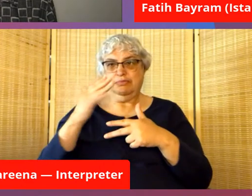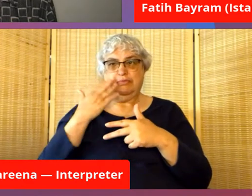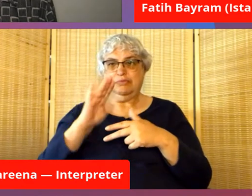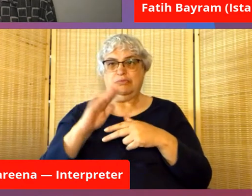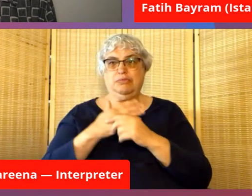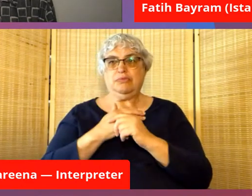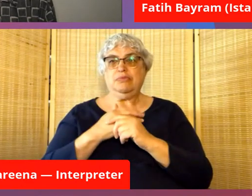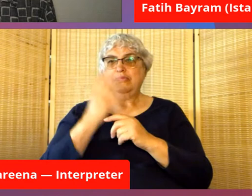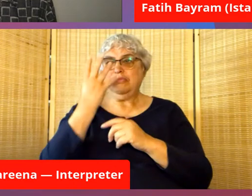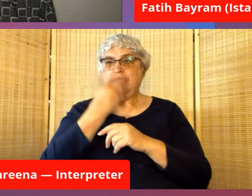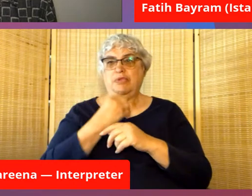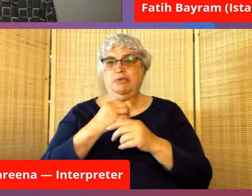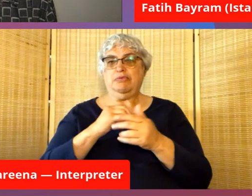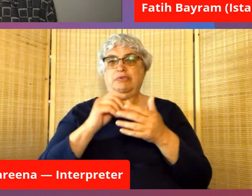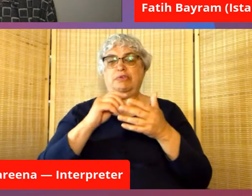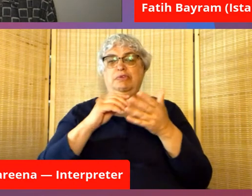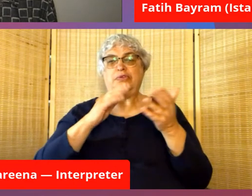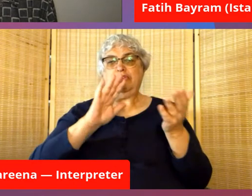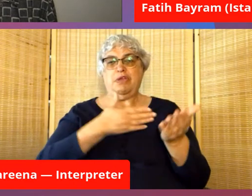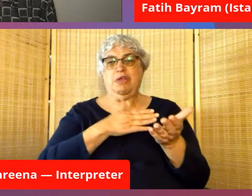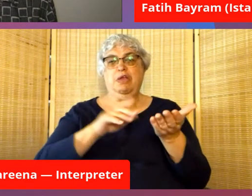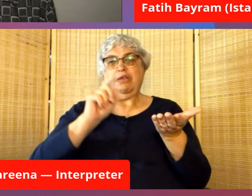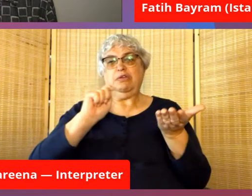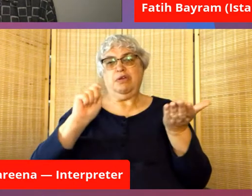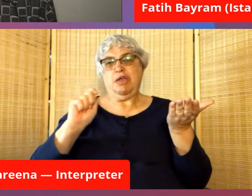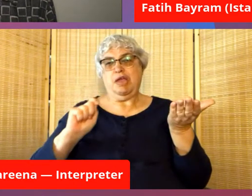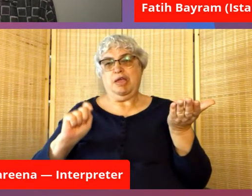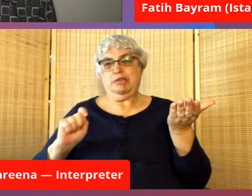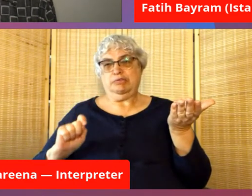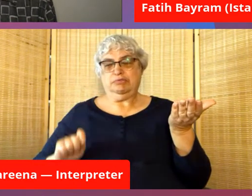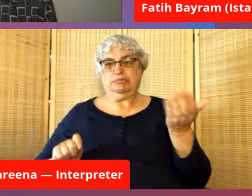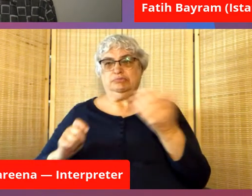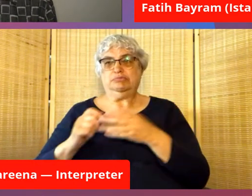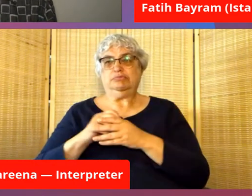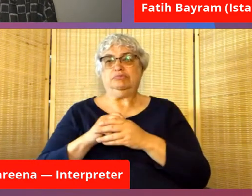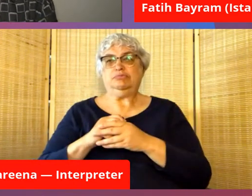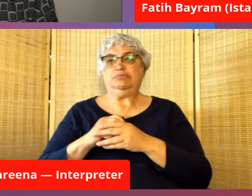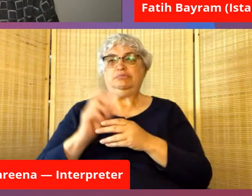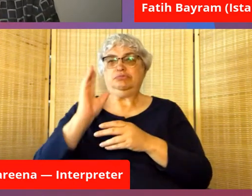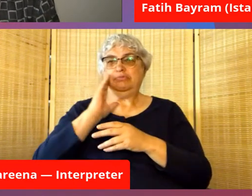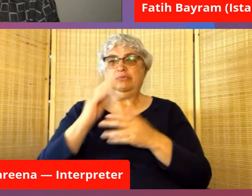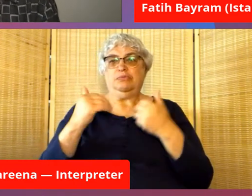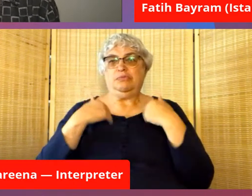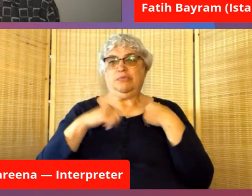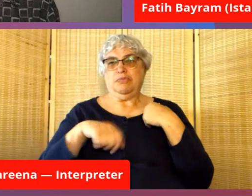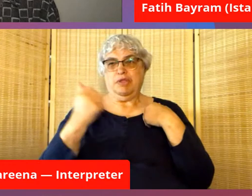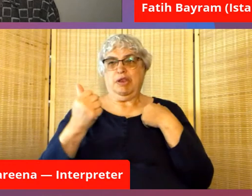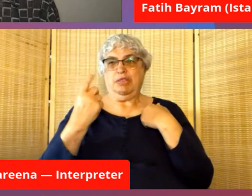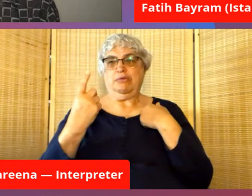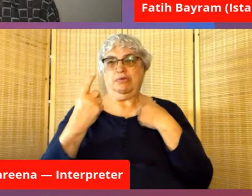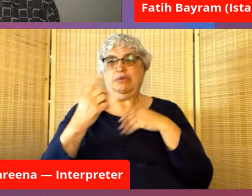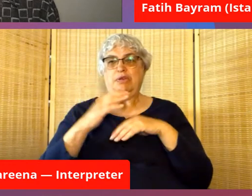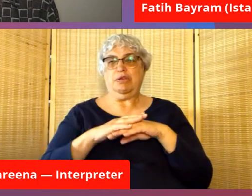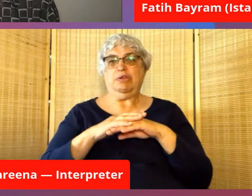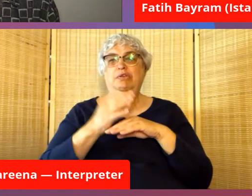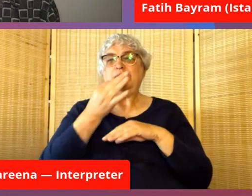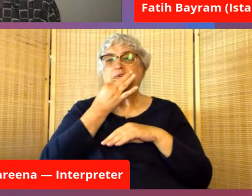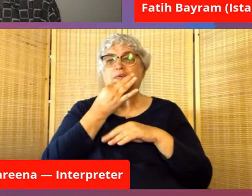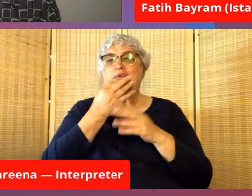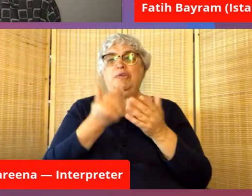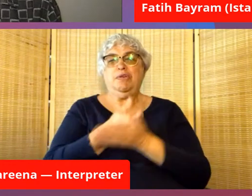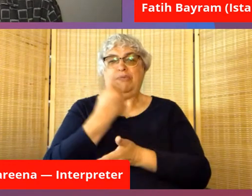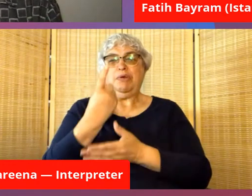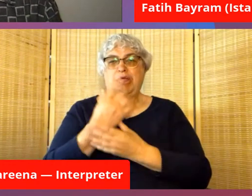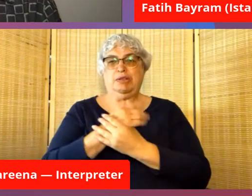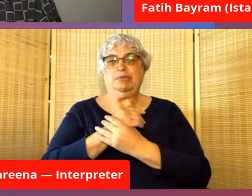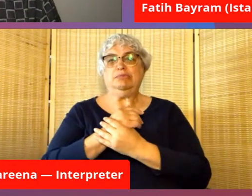And it's a beautiful composition, by the way. I think we're going to have another one on the horizon soon. All